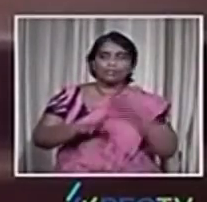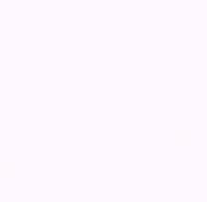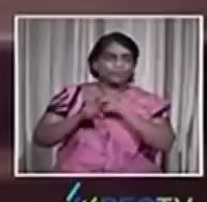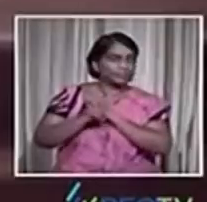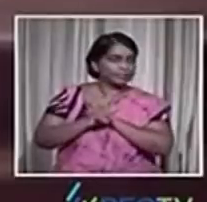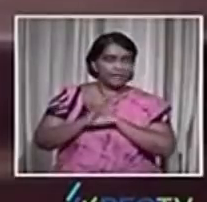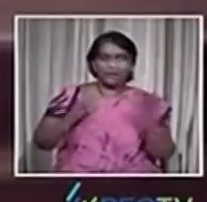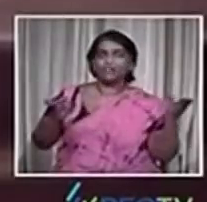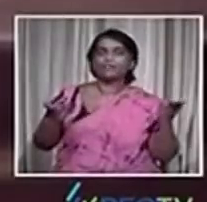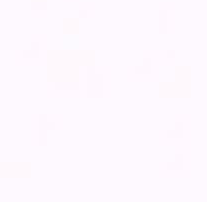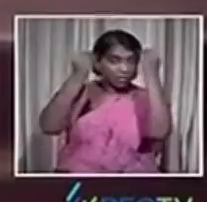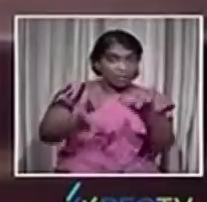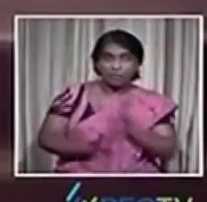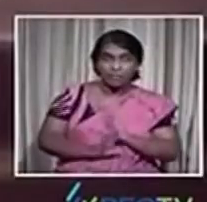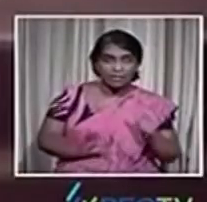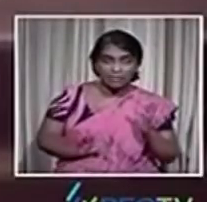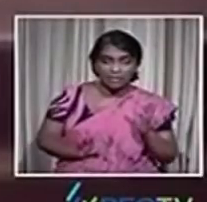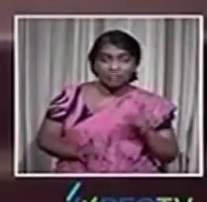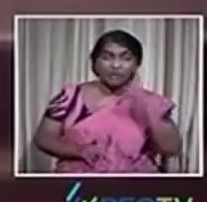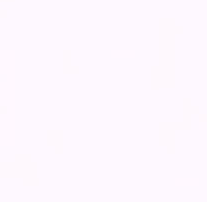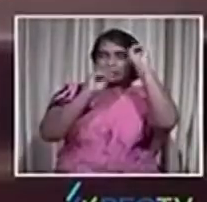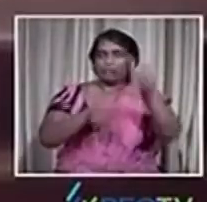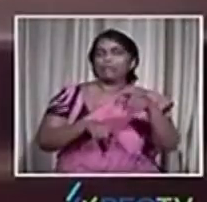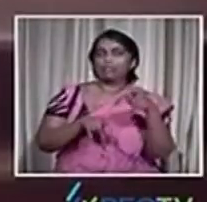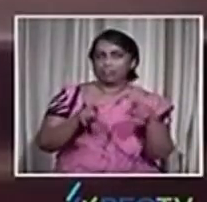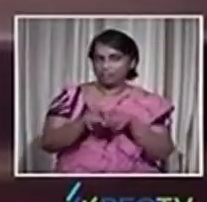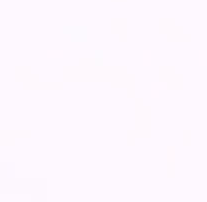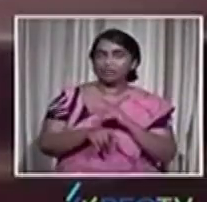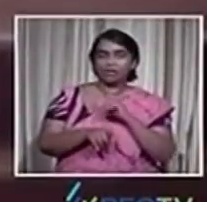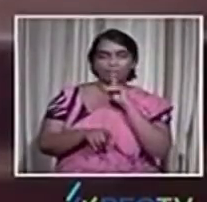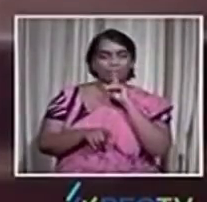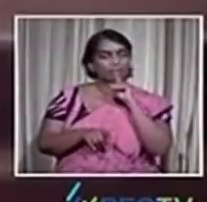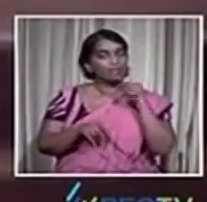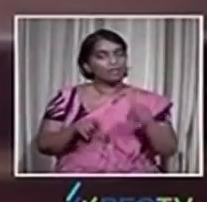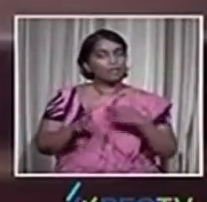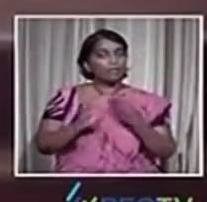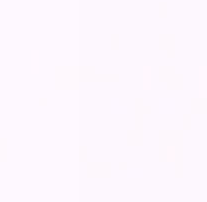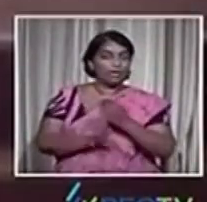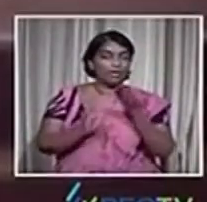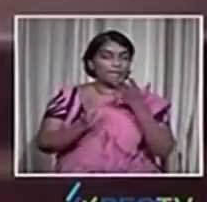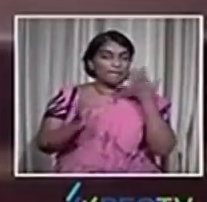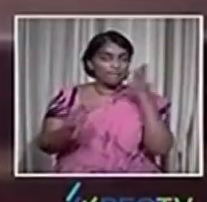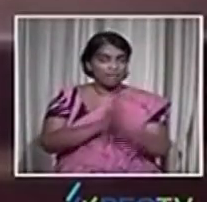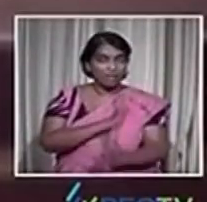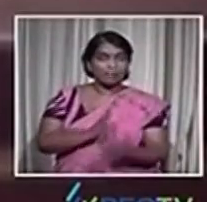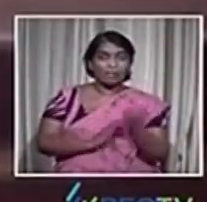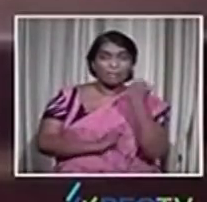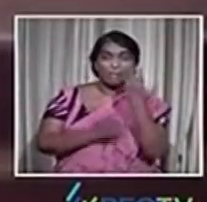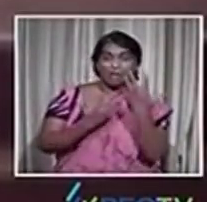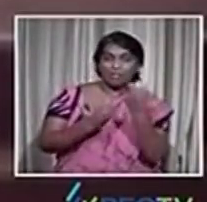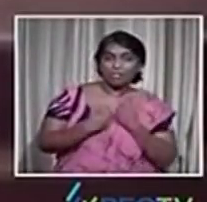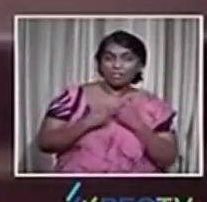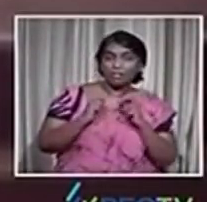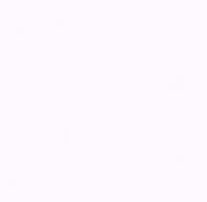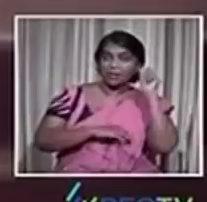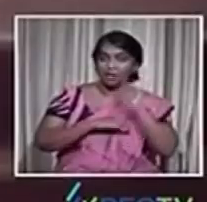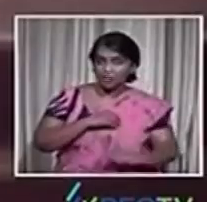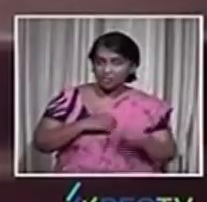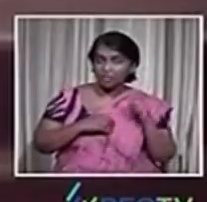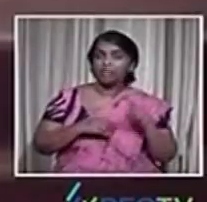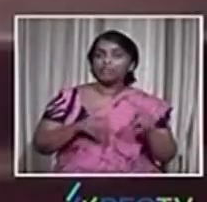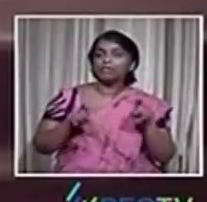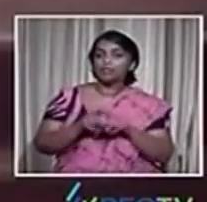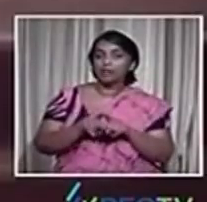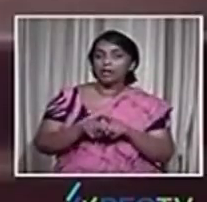within 2 years. Is this not a curse? A person who creates a crisis to secure power will be destroyed through another crisis. We cannot band